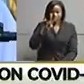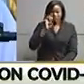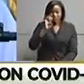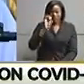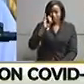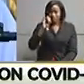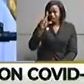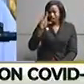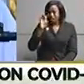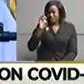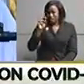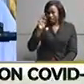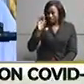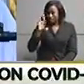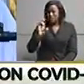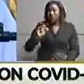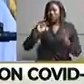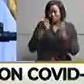They will